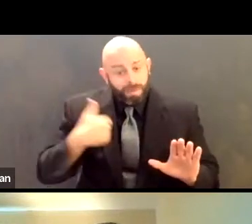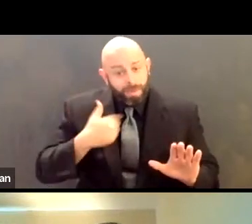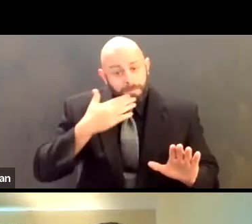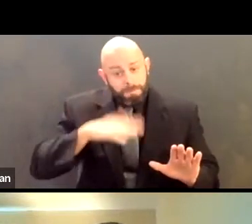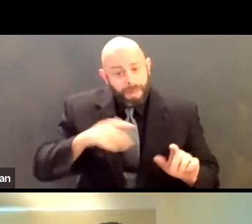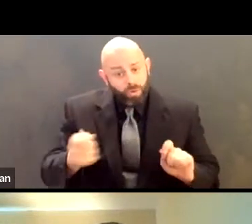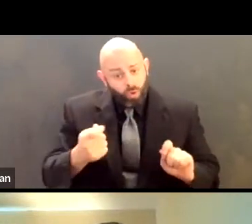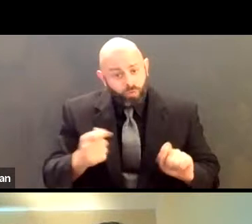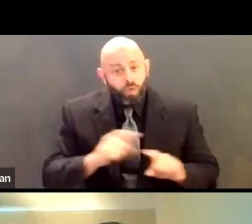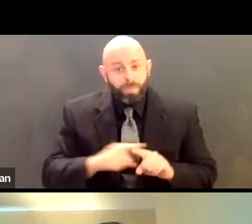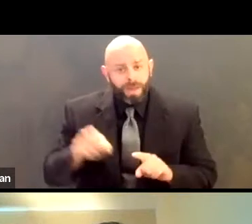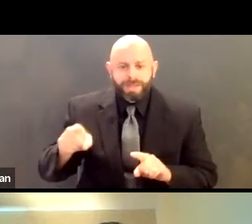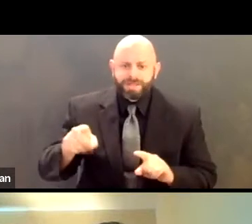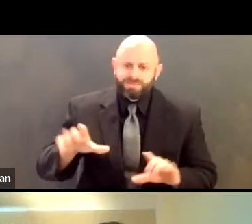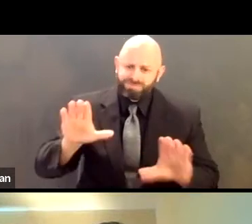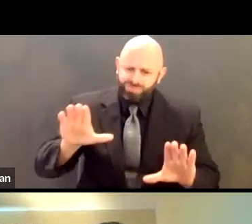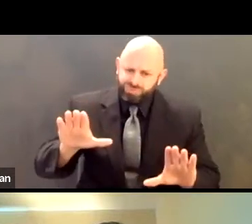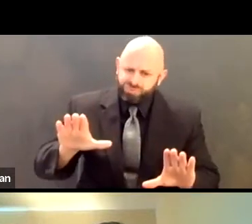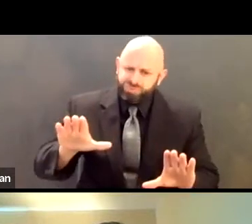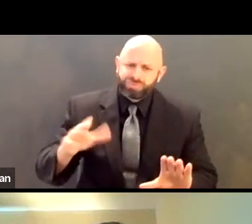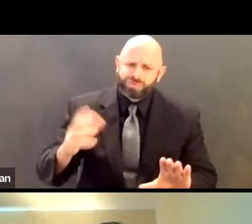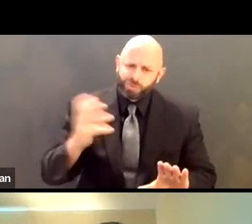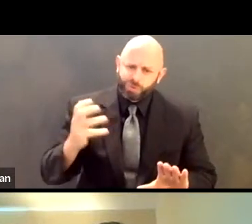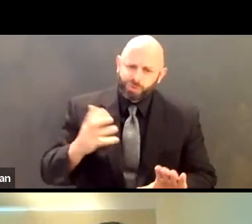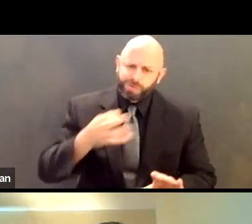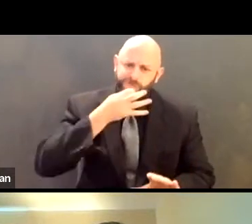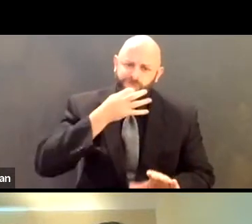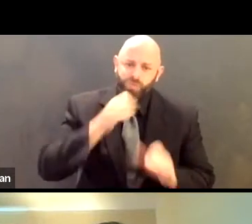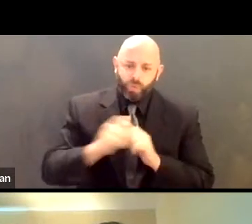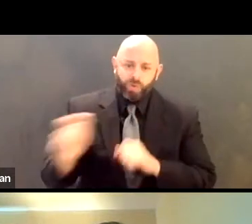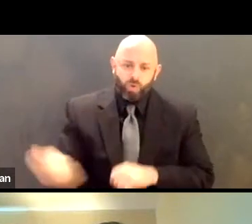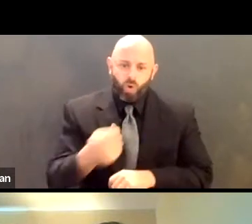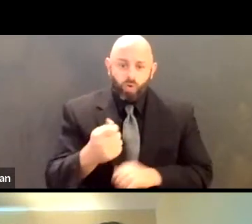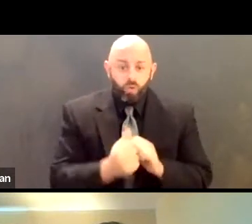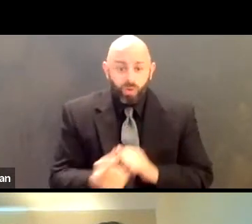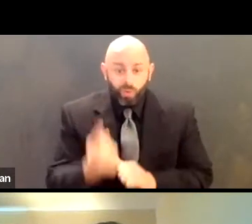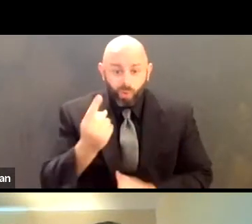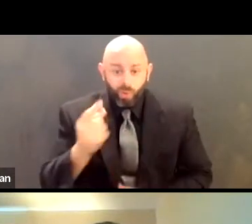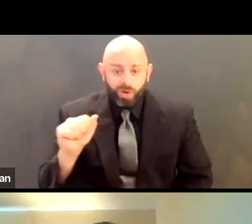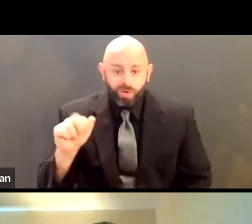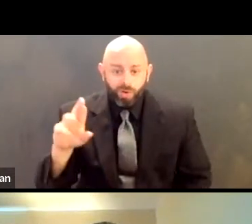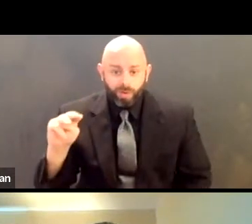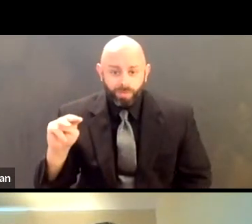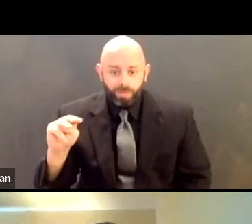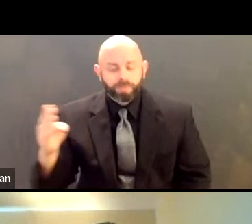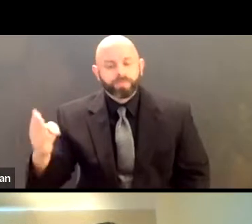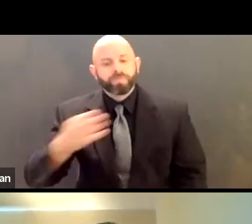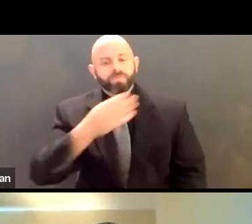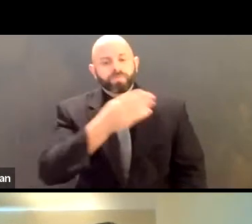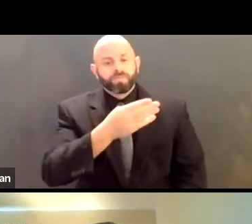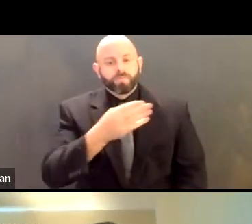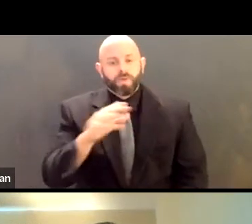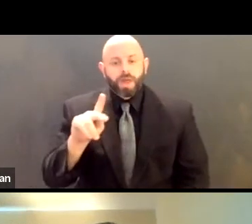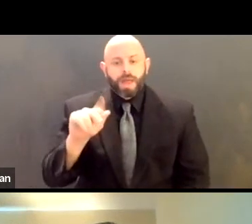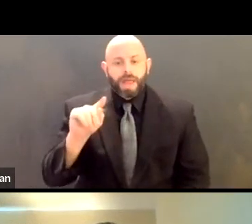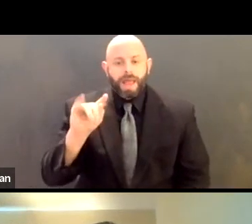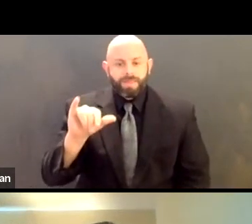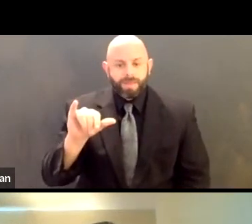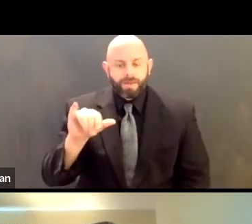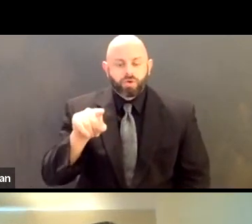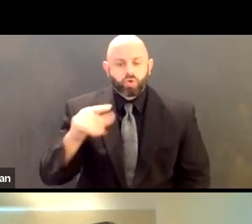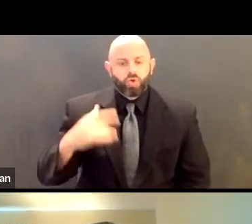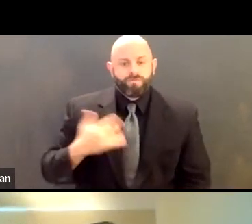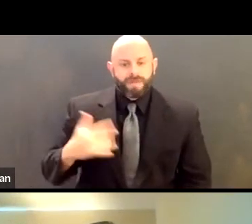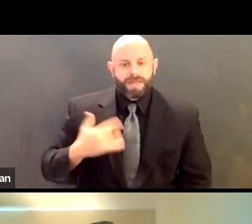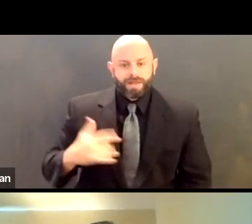but he is pretty incredible when he's out there. Kathy, I want to bring you in on the next question. Do you feel that there is an overall